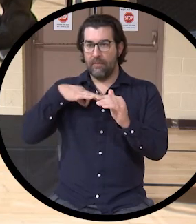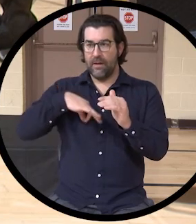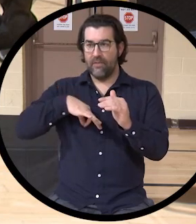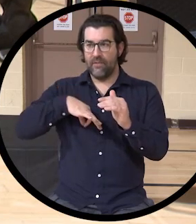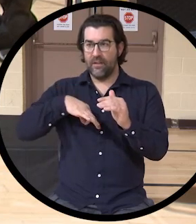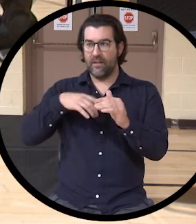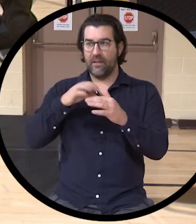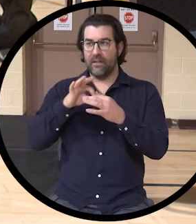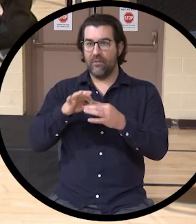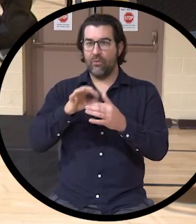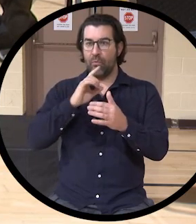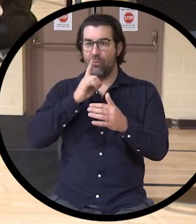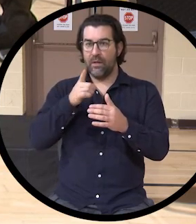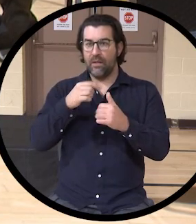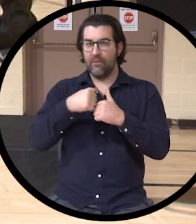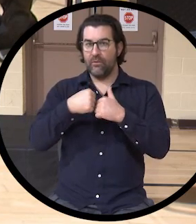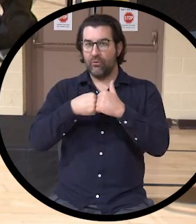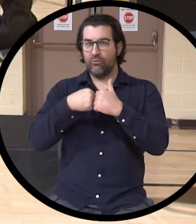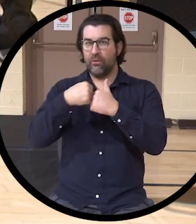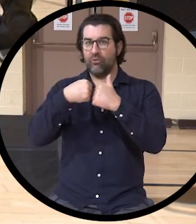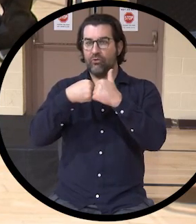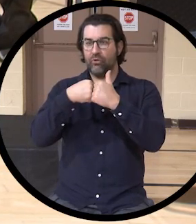real infrastructure,